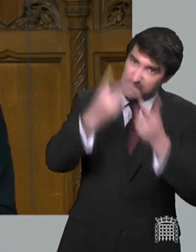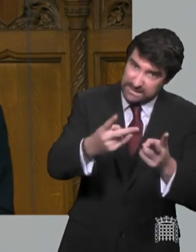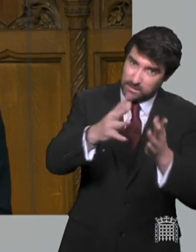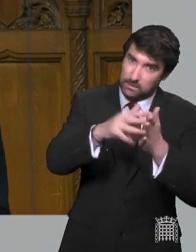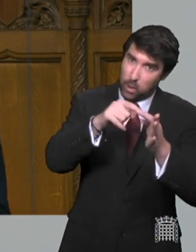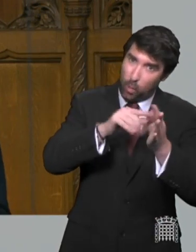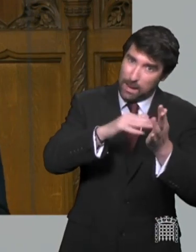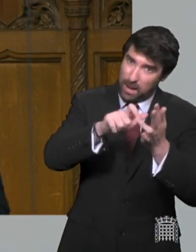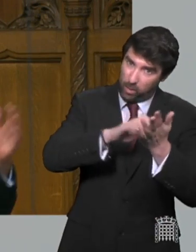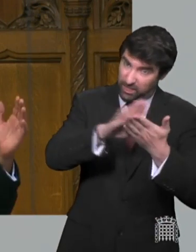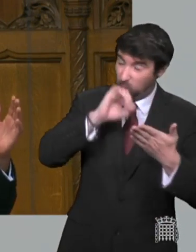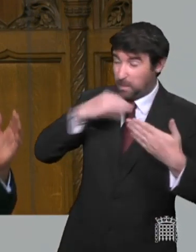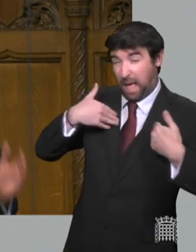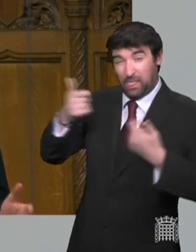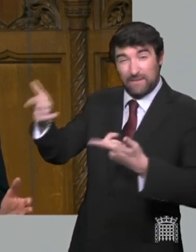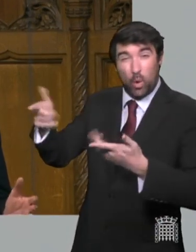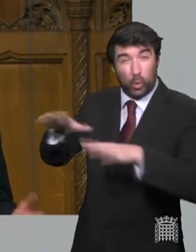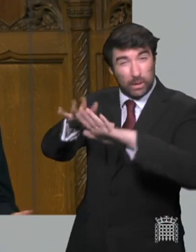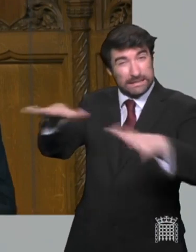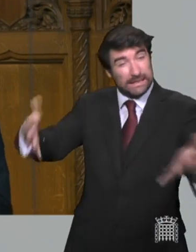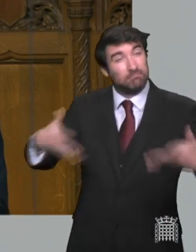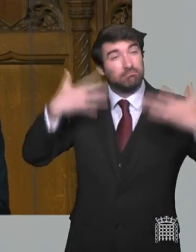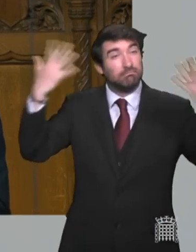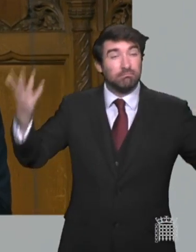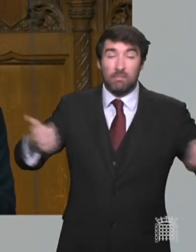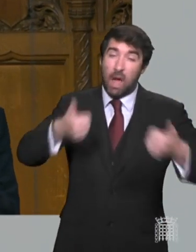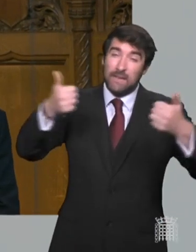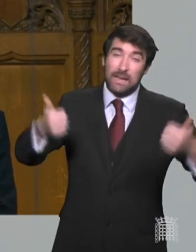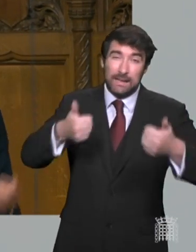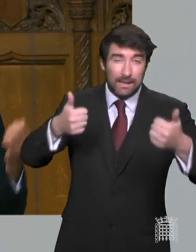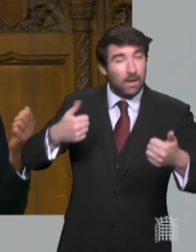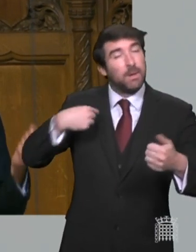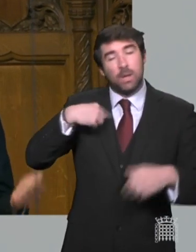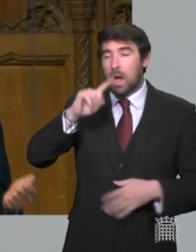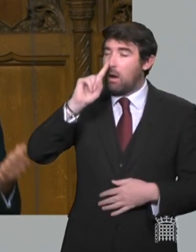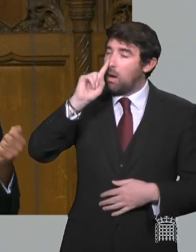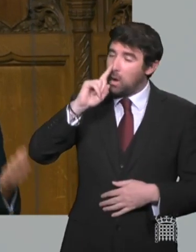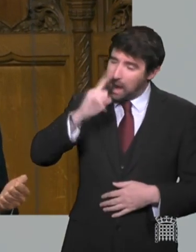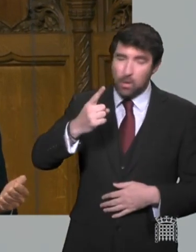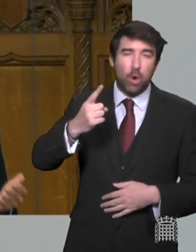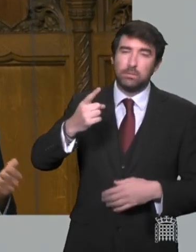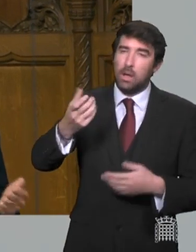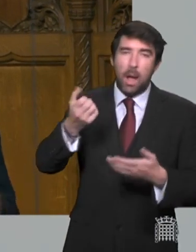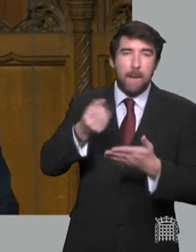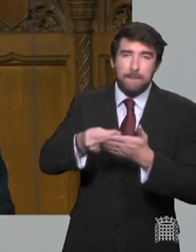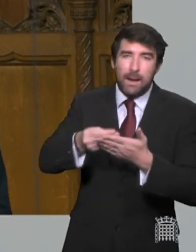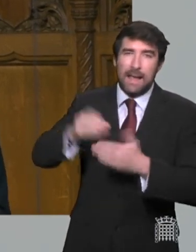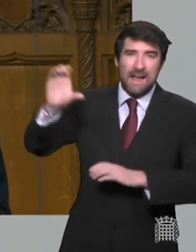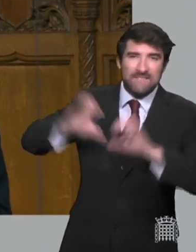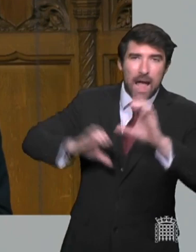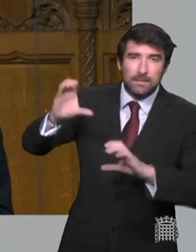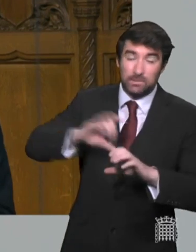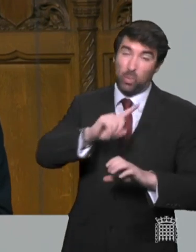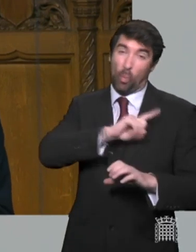the infrastructure for himself, because until we improve it, we can't attract the investment and the jobs and prosperity that we desperately